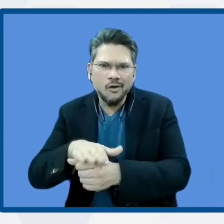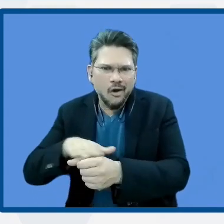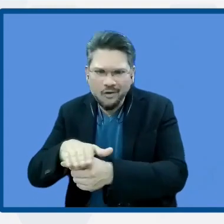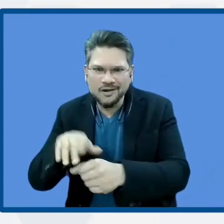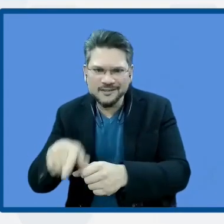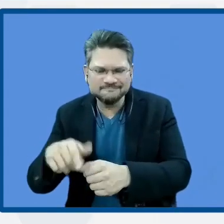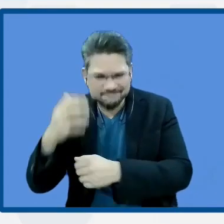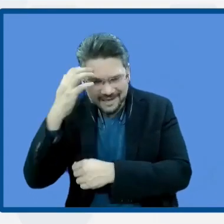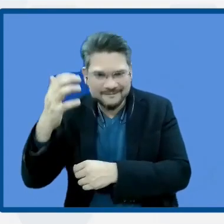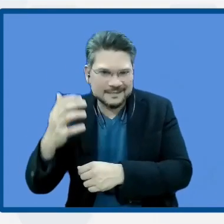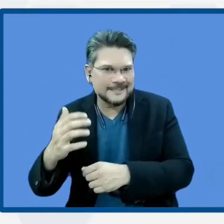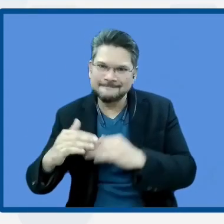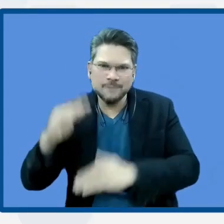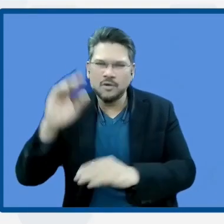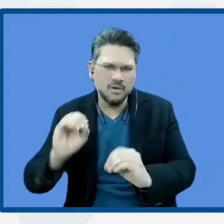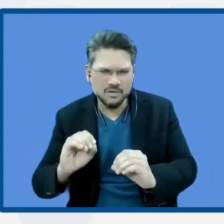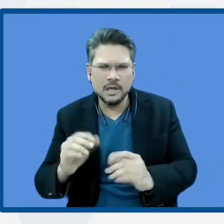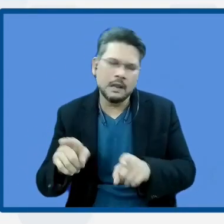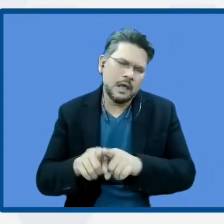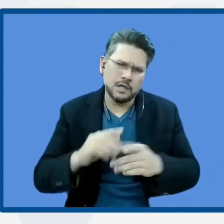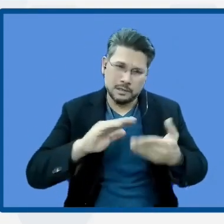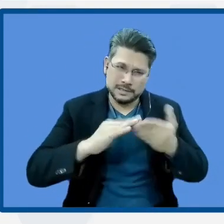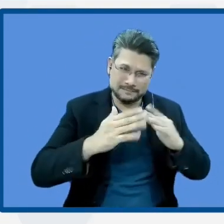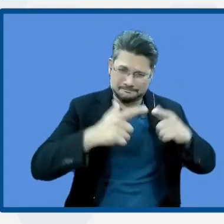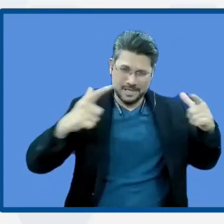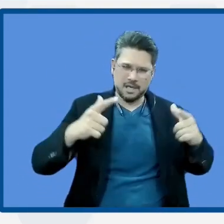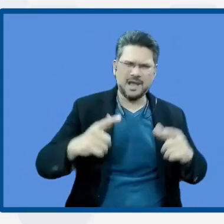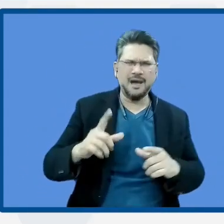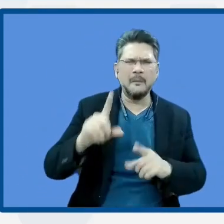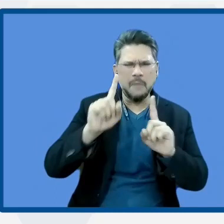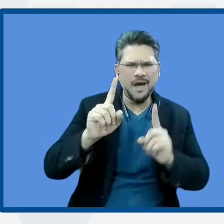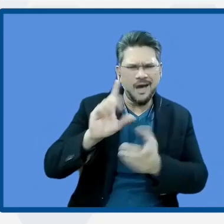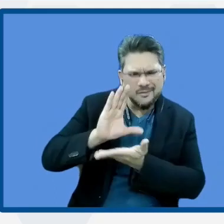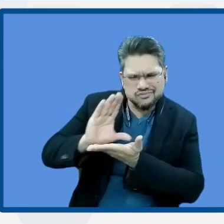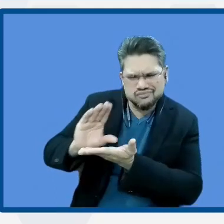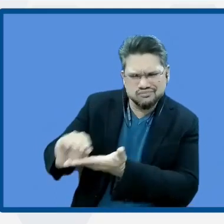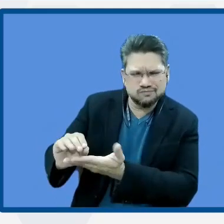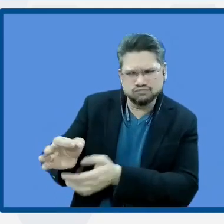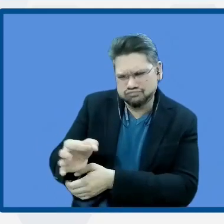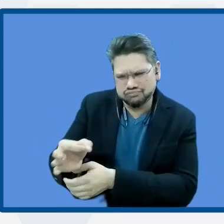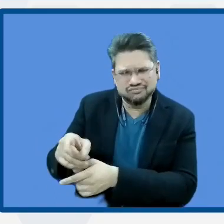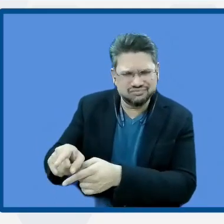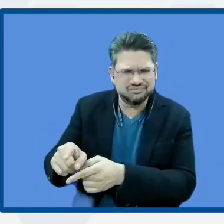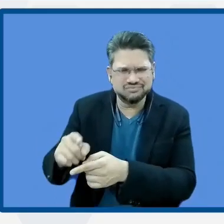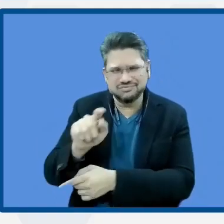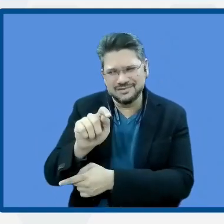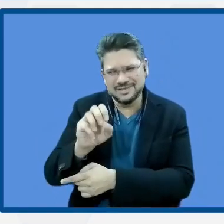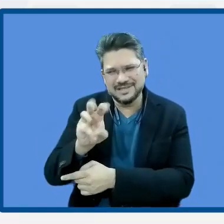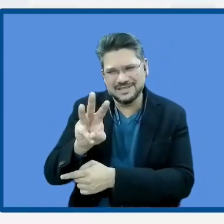the cities, in the big cities, but in the small towns and in the rural areas.